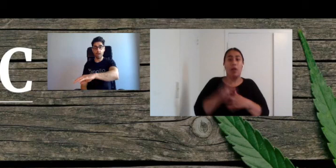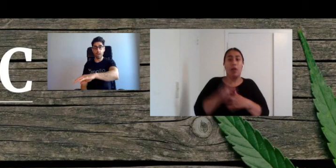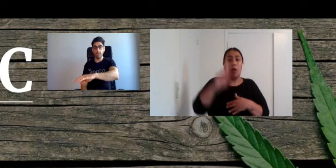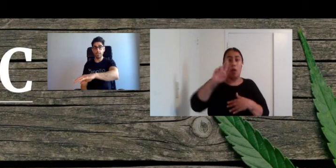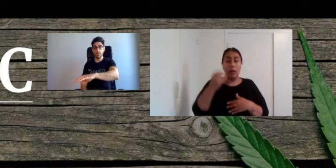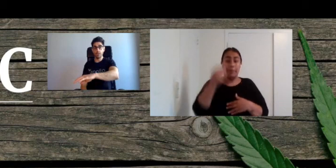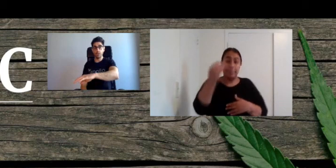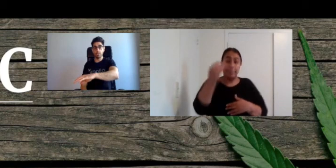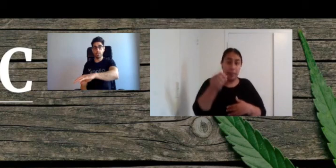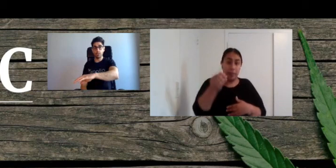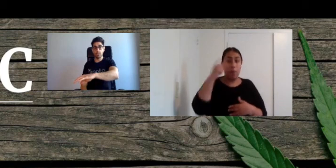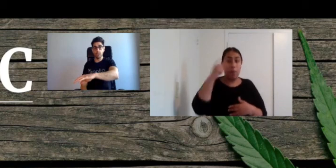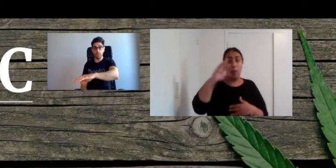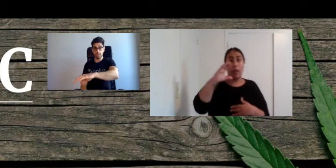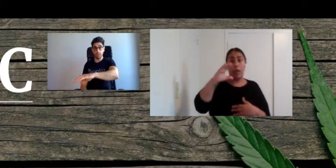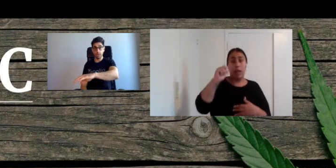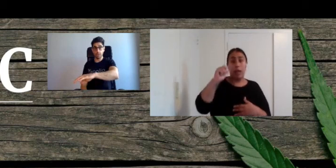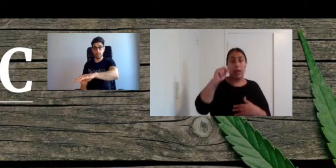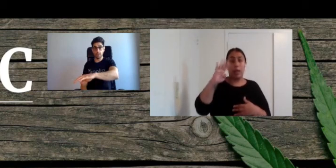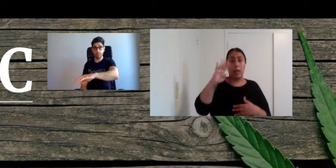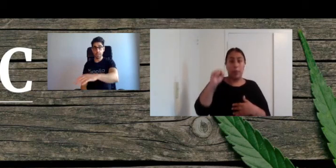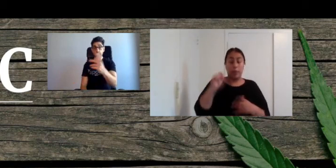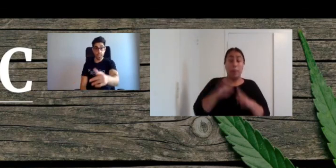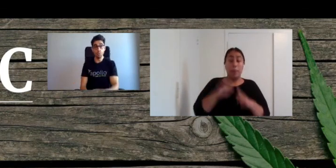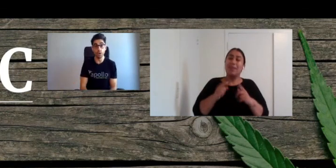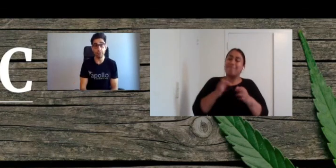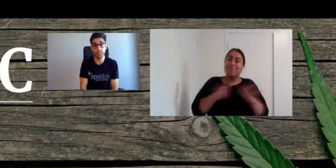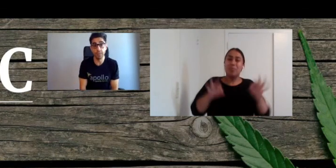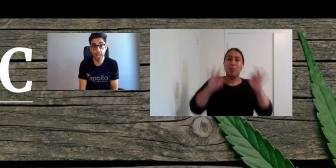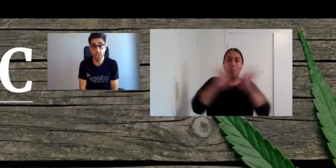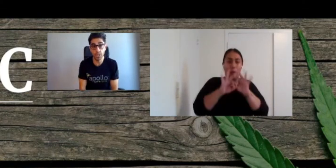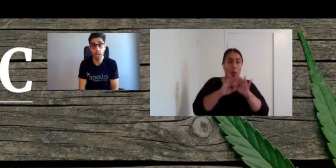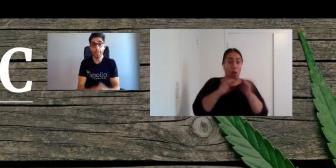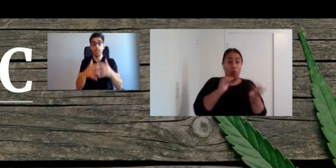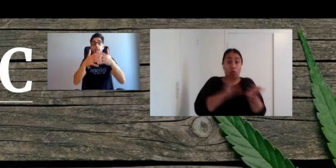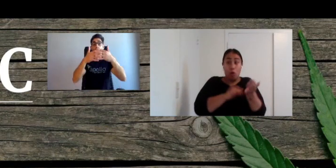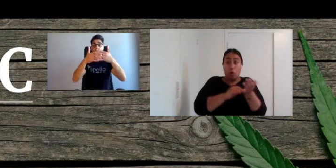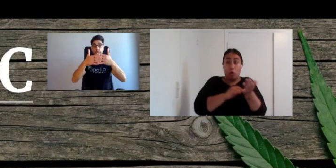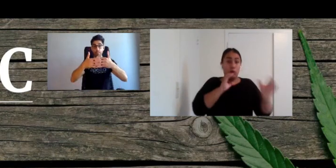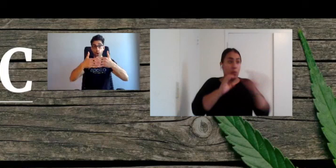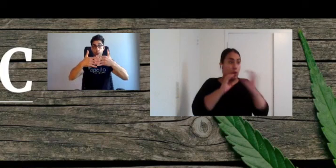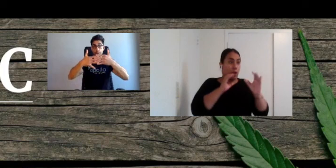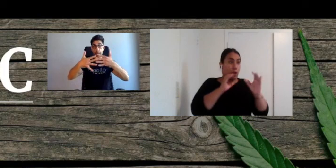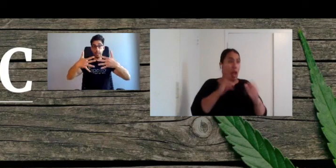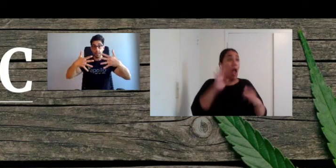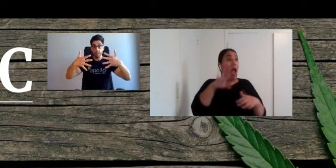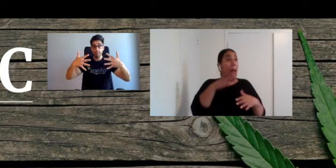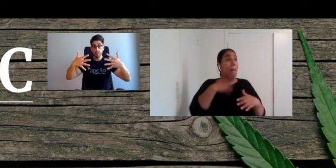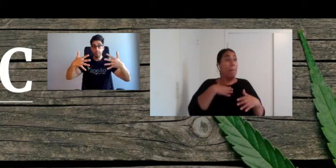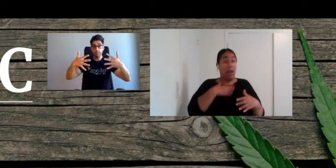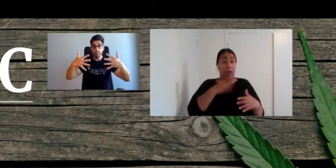left behind when an immune system is flaring. The key word for inflammation is